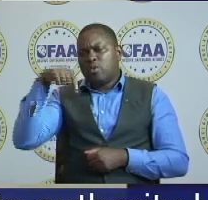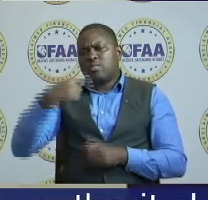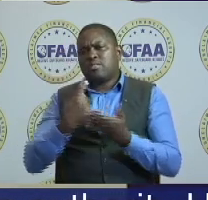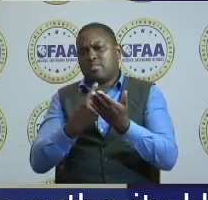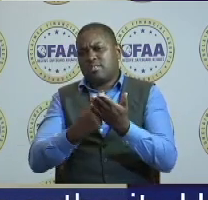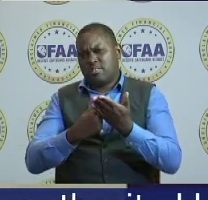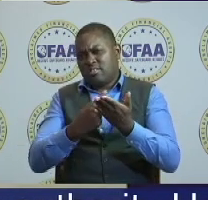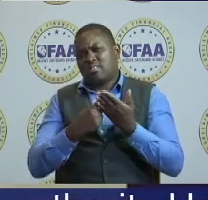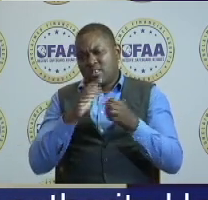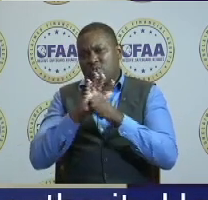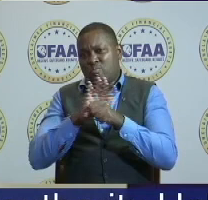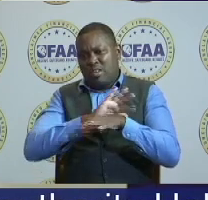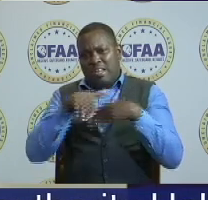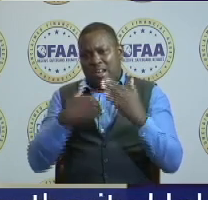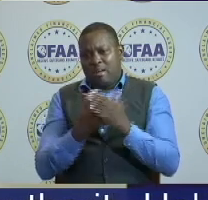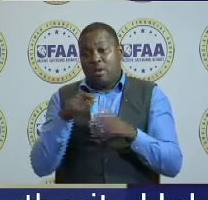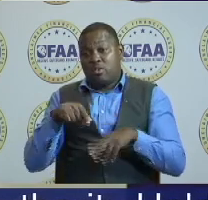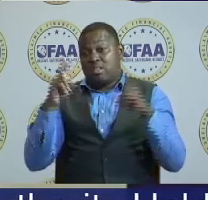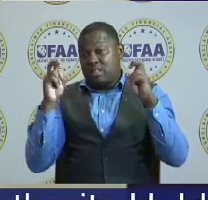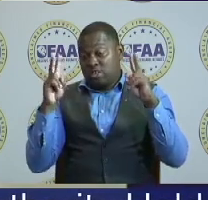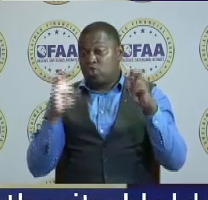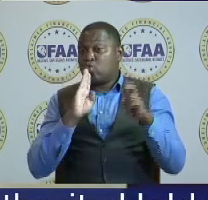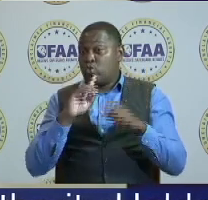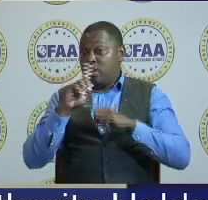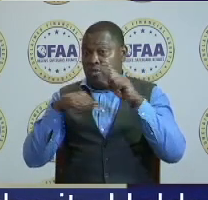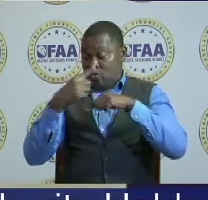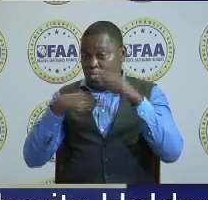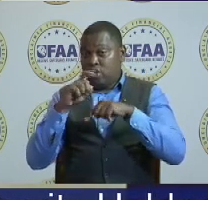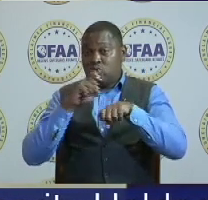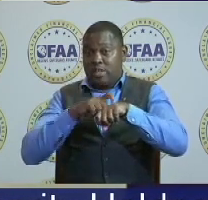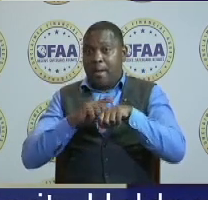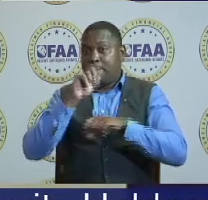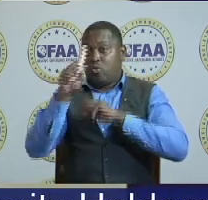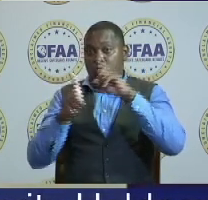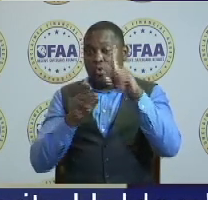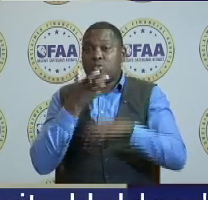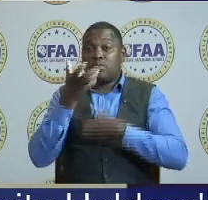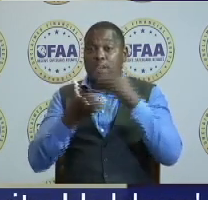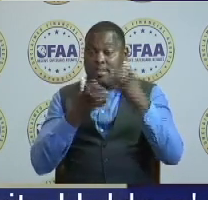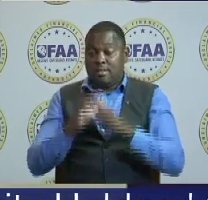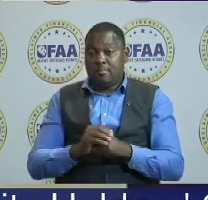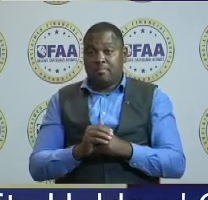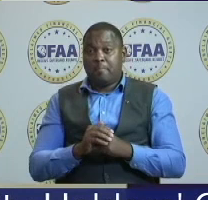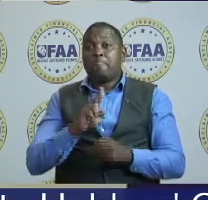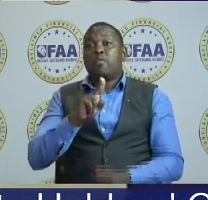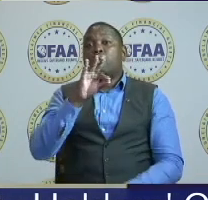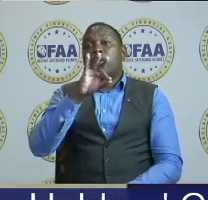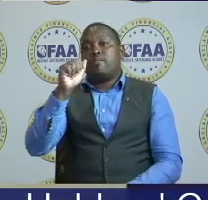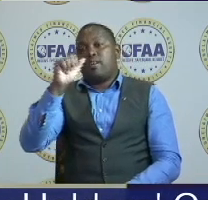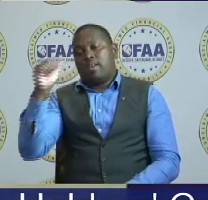this topical issues will be discussed in the Q&A, but these are just questions coming through. How does the authority ensure that